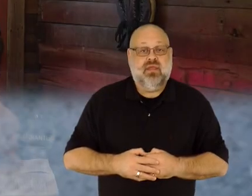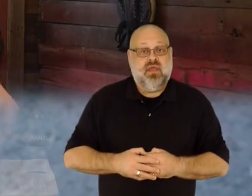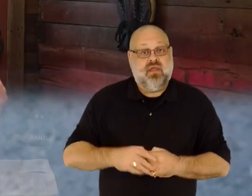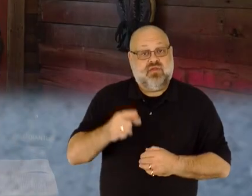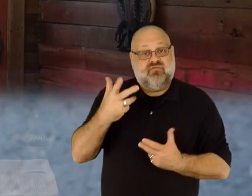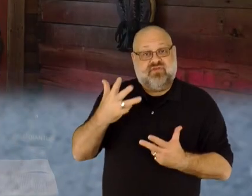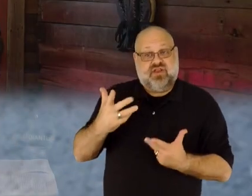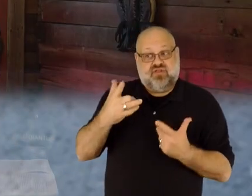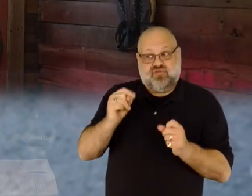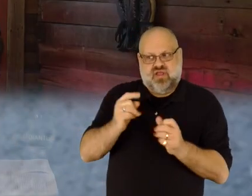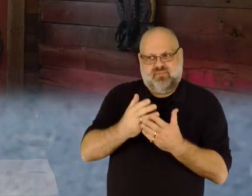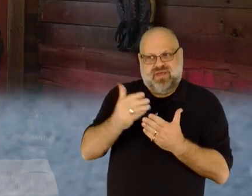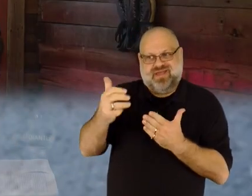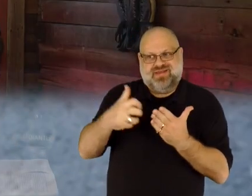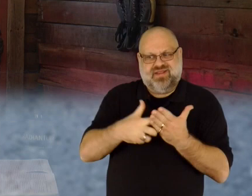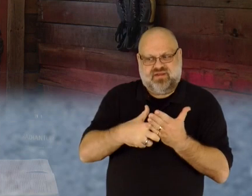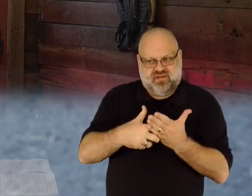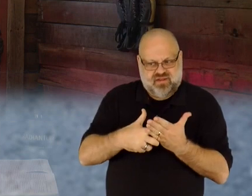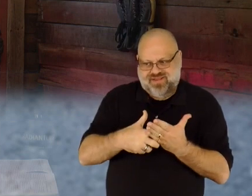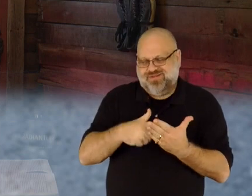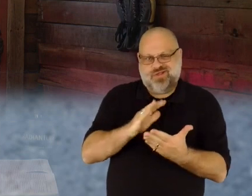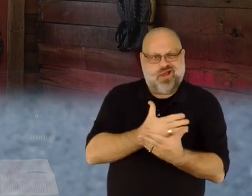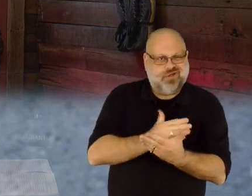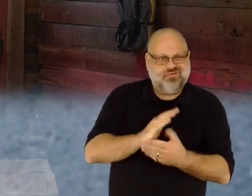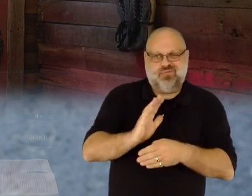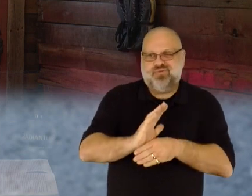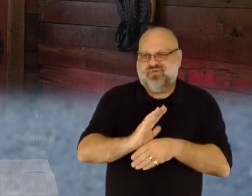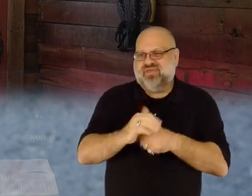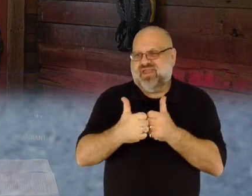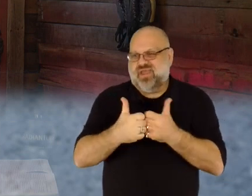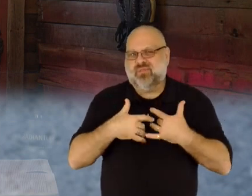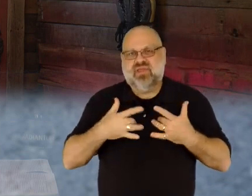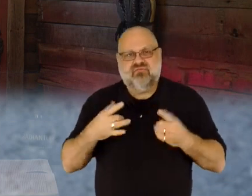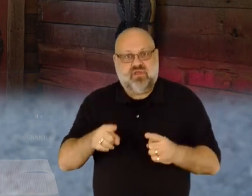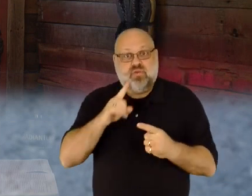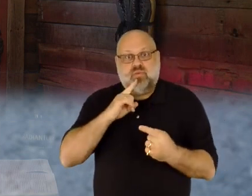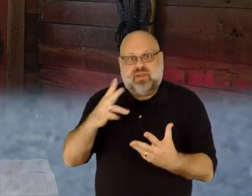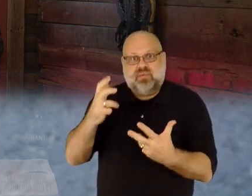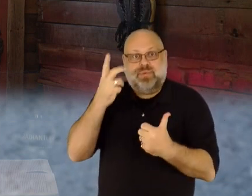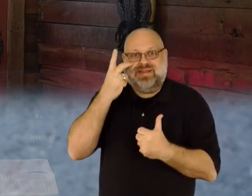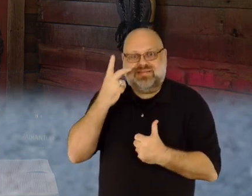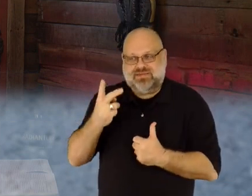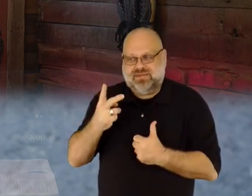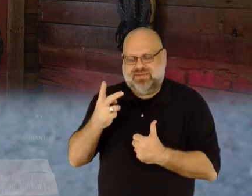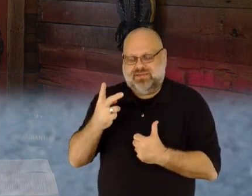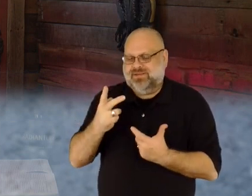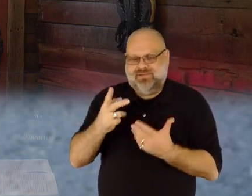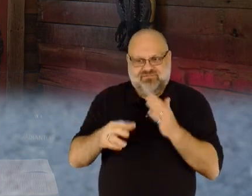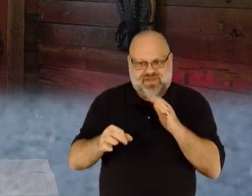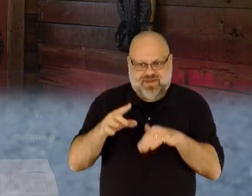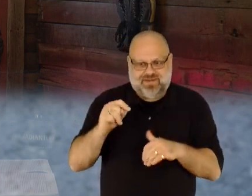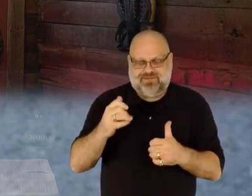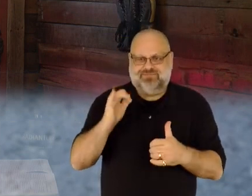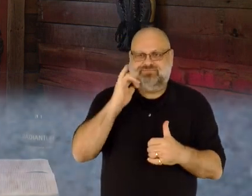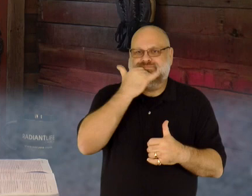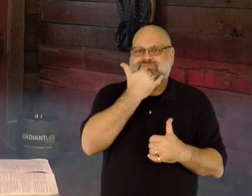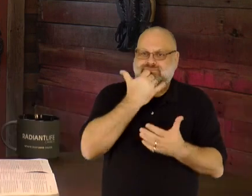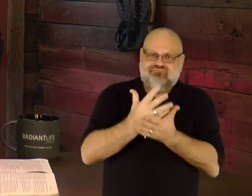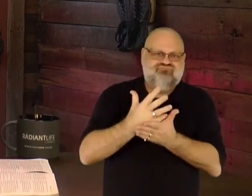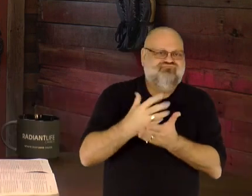tried to purchase a ticket to a concert, movie, game, or event that you really wanted to see, only to discover that it was completely sold